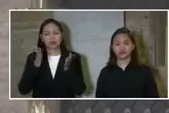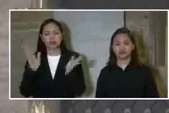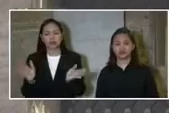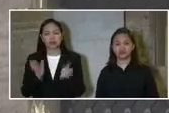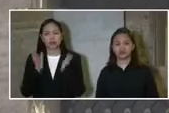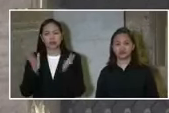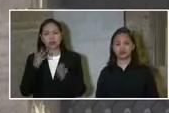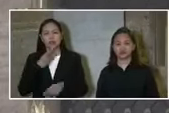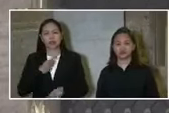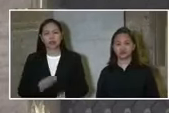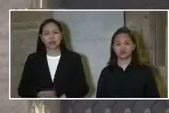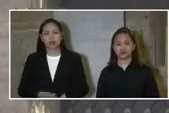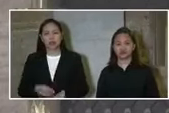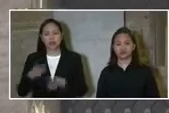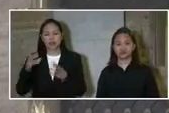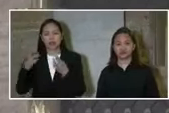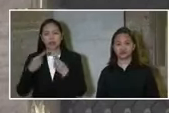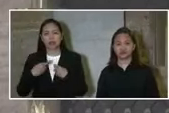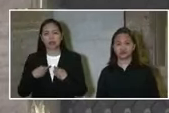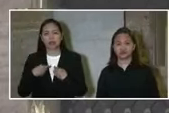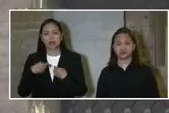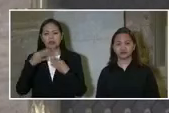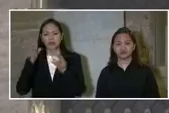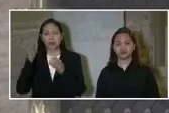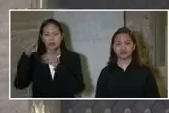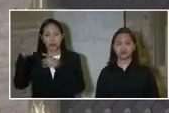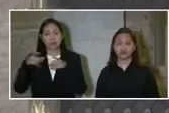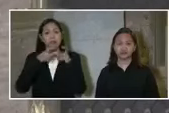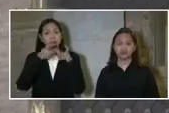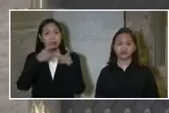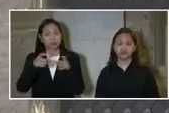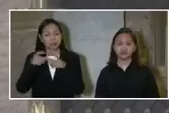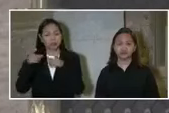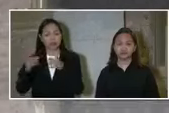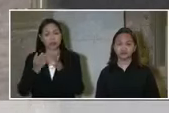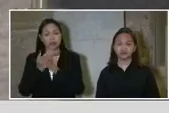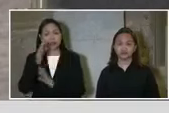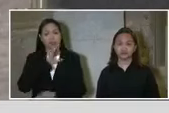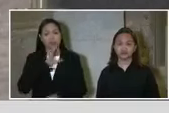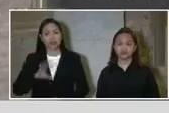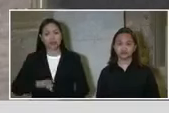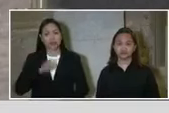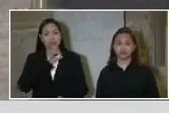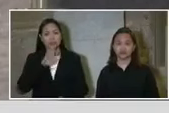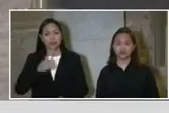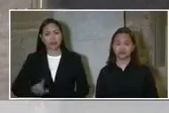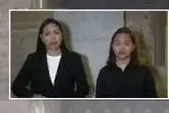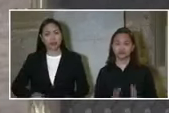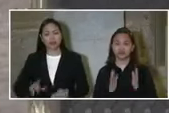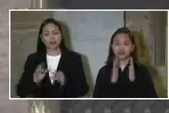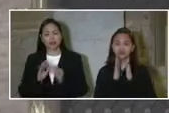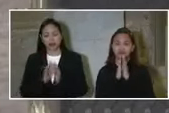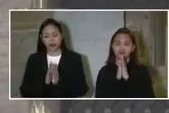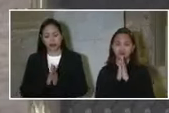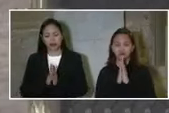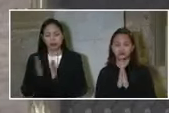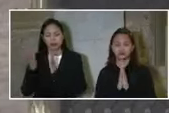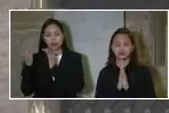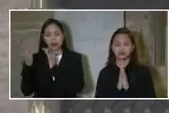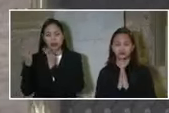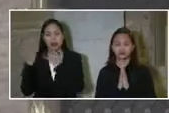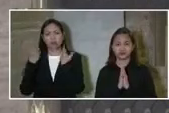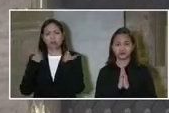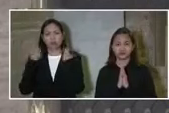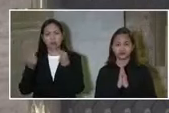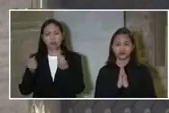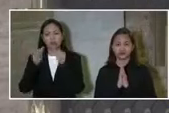desire, they may receive by your generous gift. Through Christ our Lord. Amen. And may Almighty